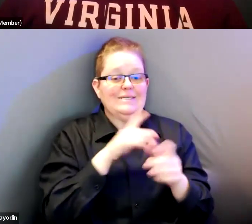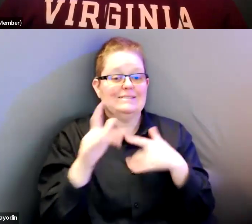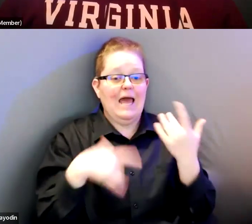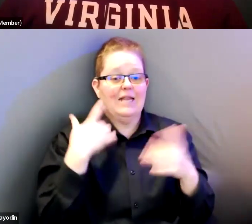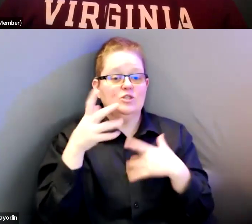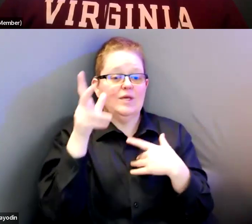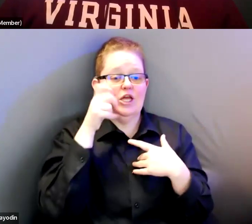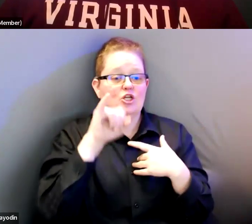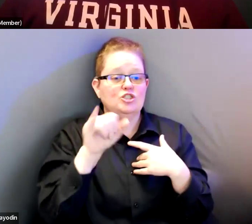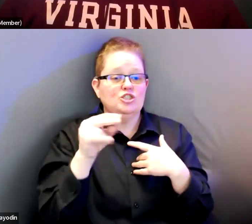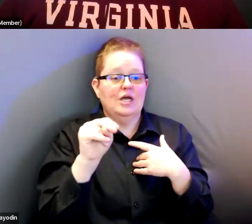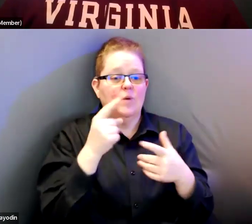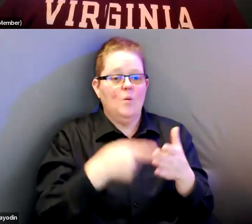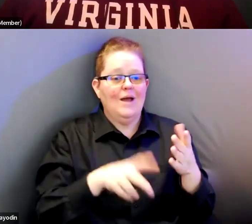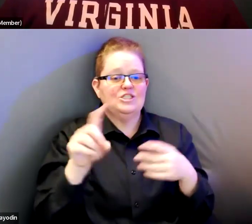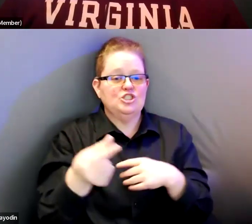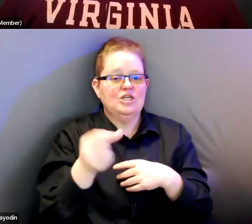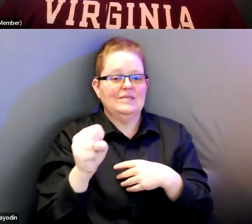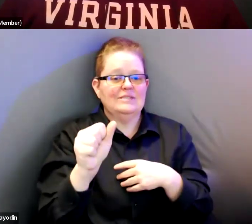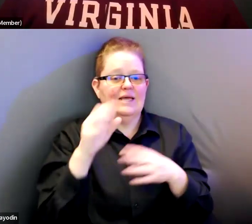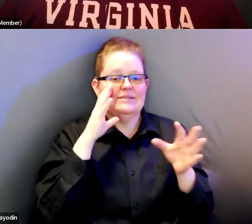what GSA has decided on this point.